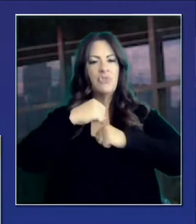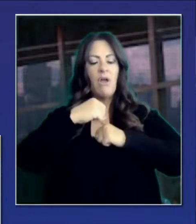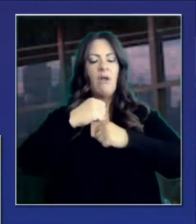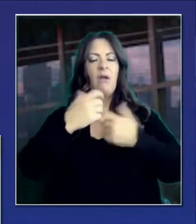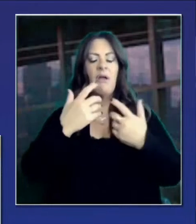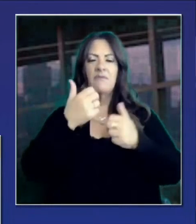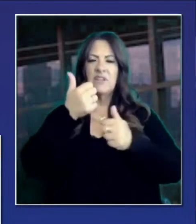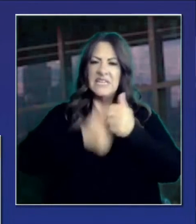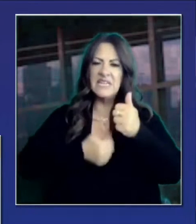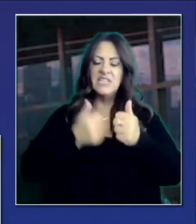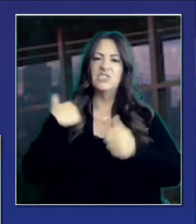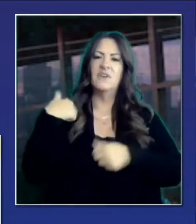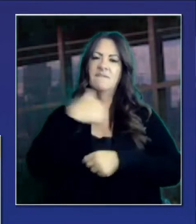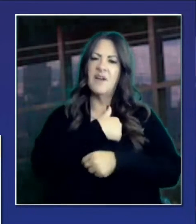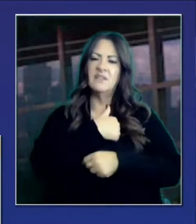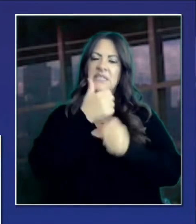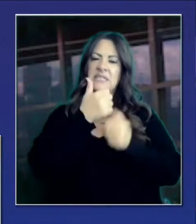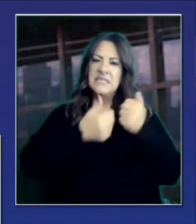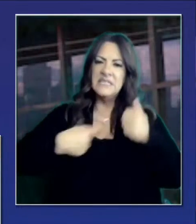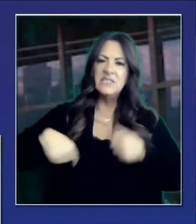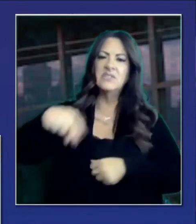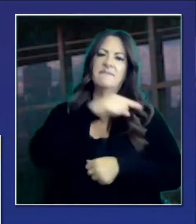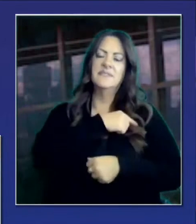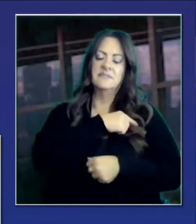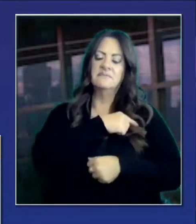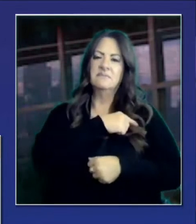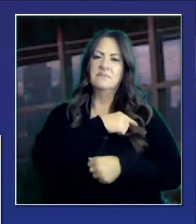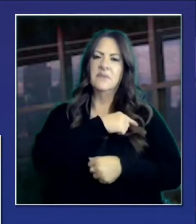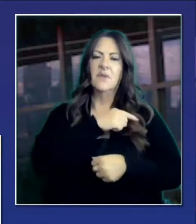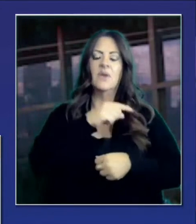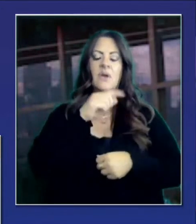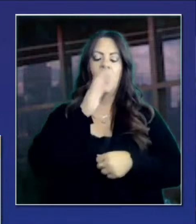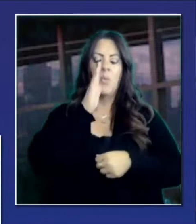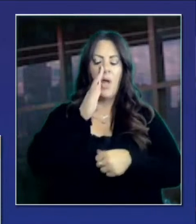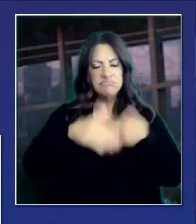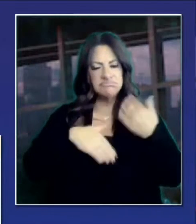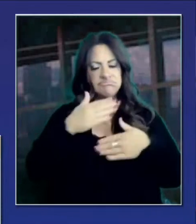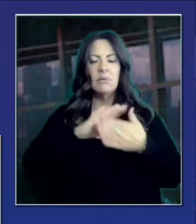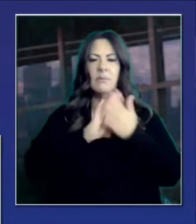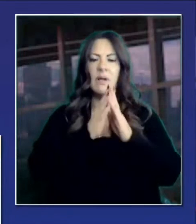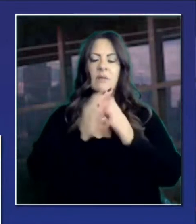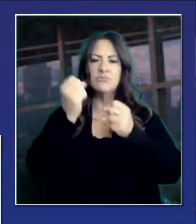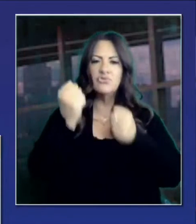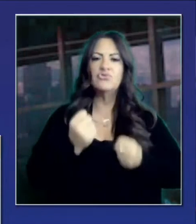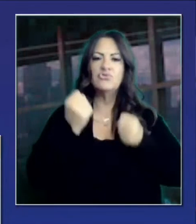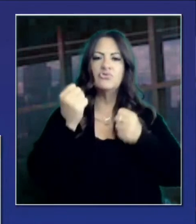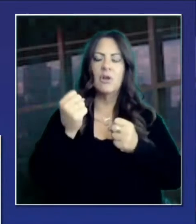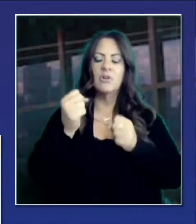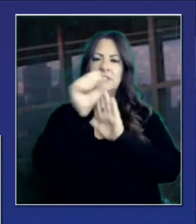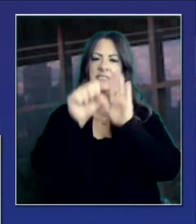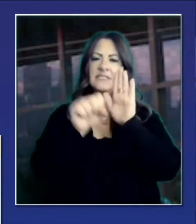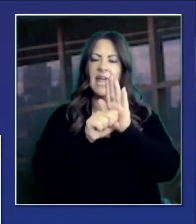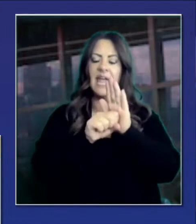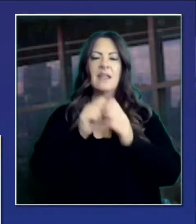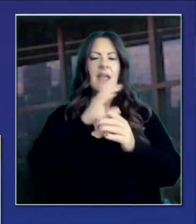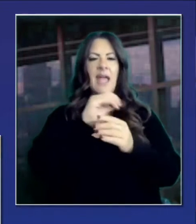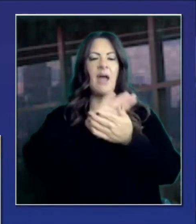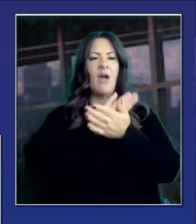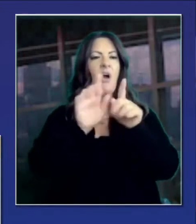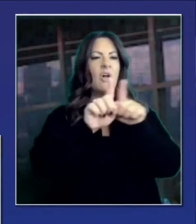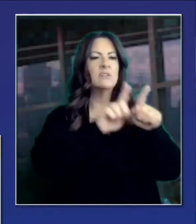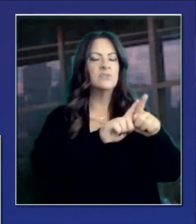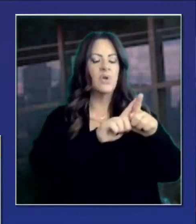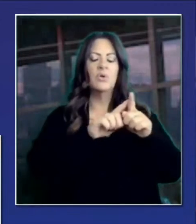and every one of us, and ultimately will reside in the state and the nation, and more broadly, the world post-pandemic. So we